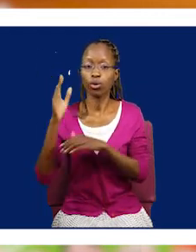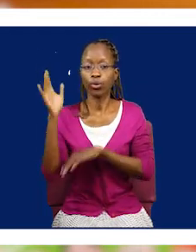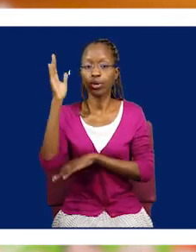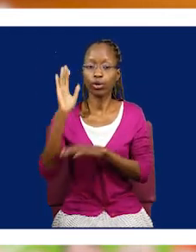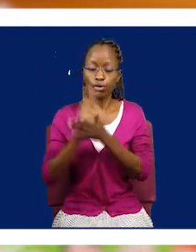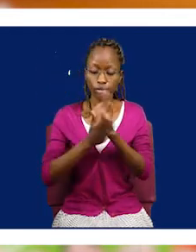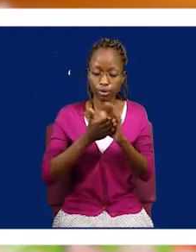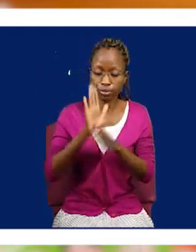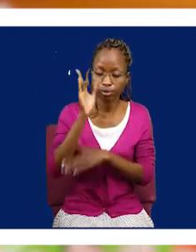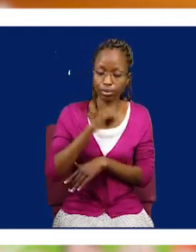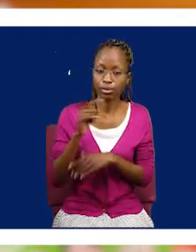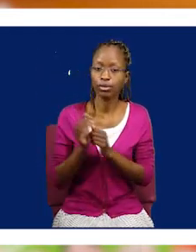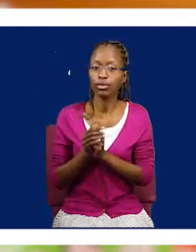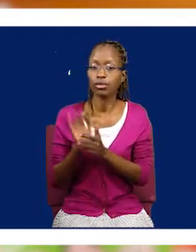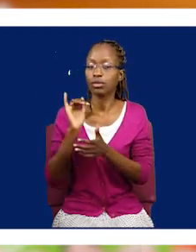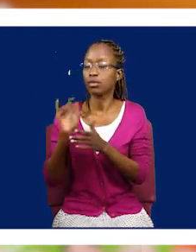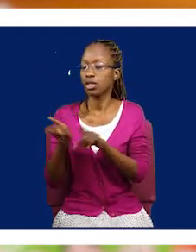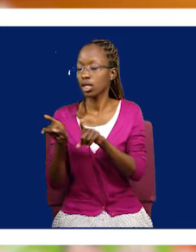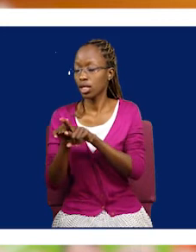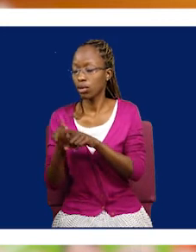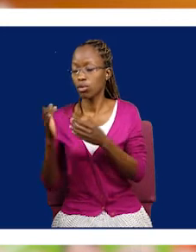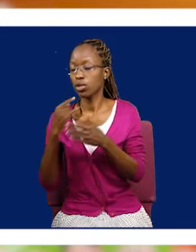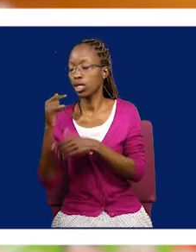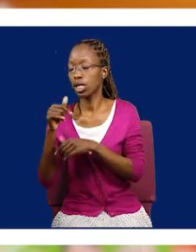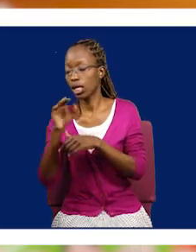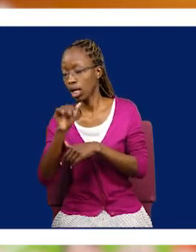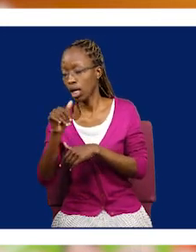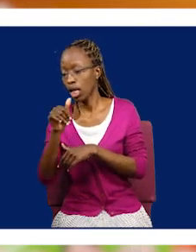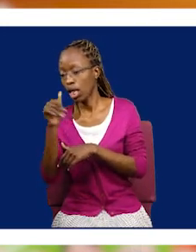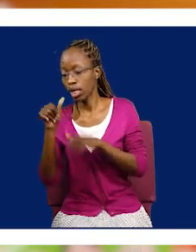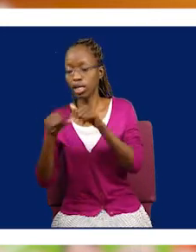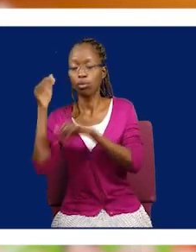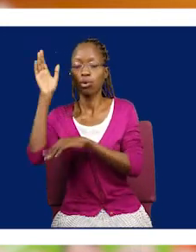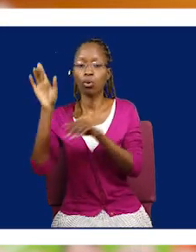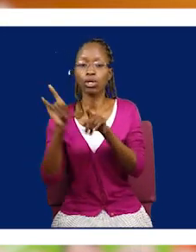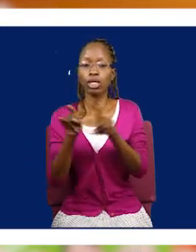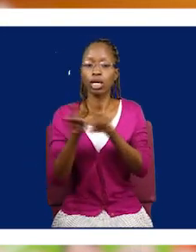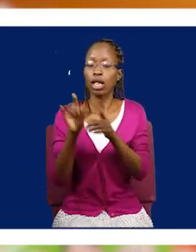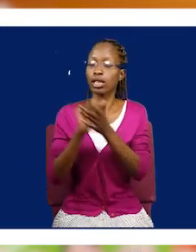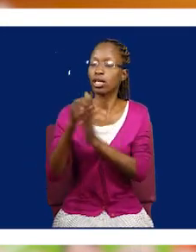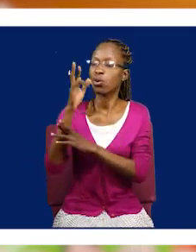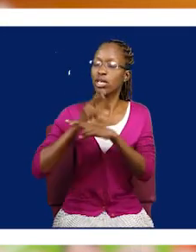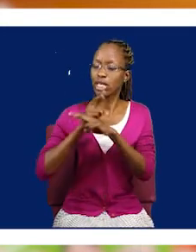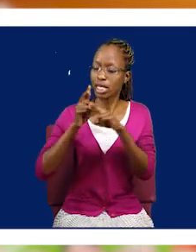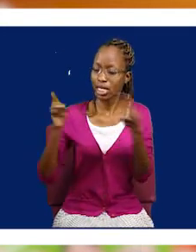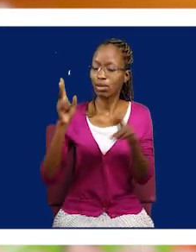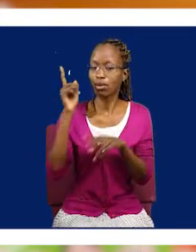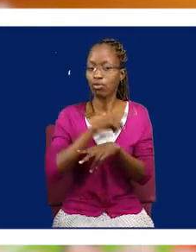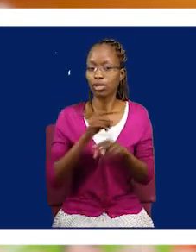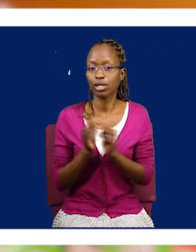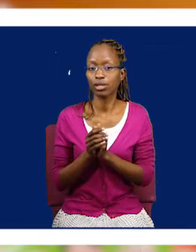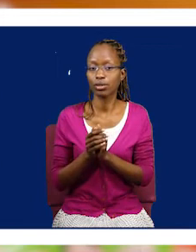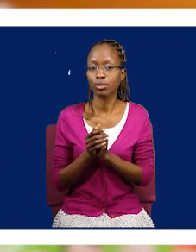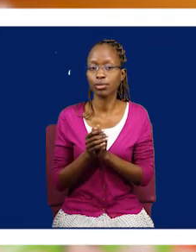That God has forgiven you. That way, you're telling them about God. That God has redeemed you. I know redemption is a